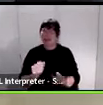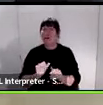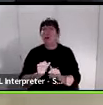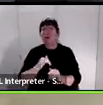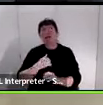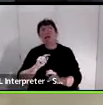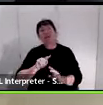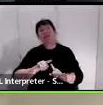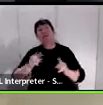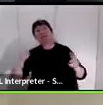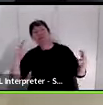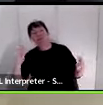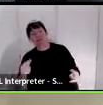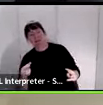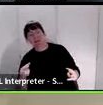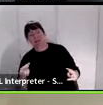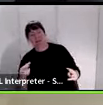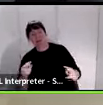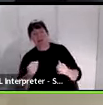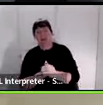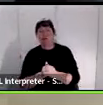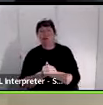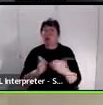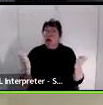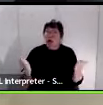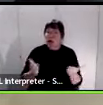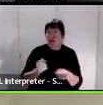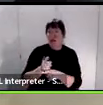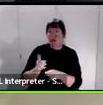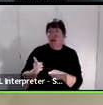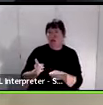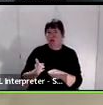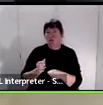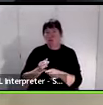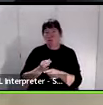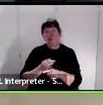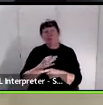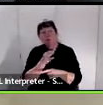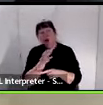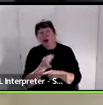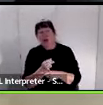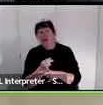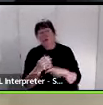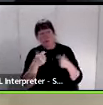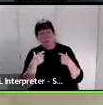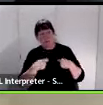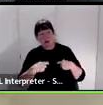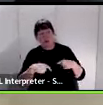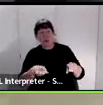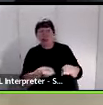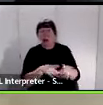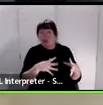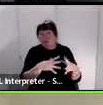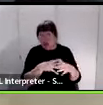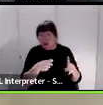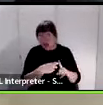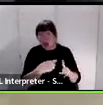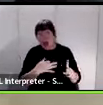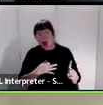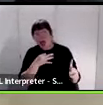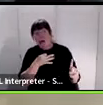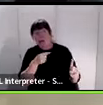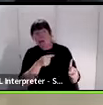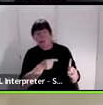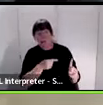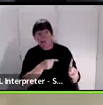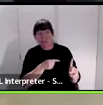look at doing is to ask of agencies like Whaikaha that they put a fair amount of effort